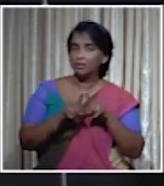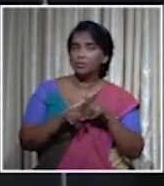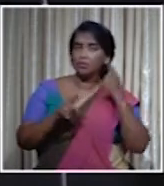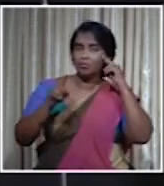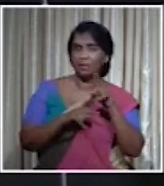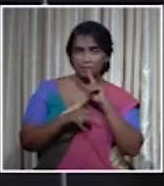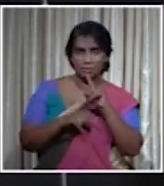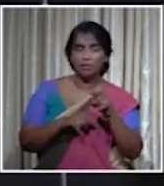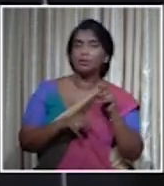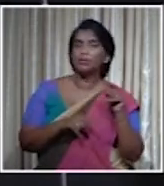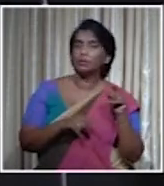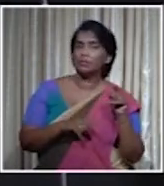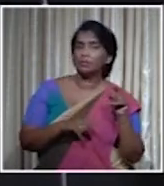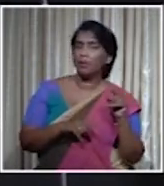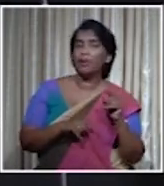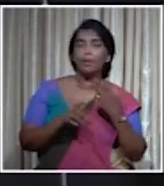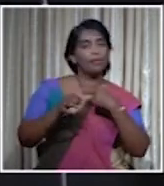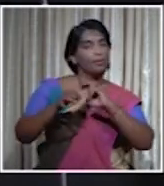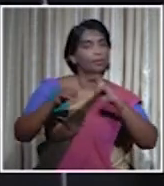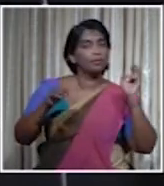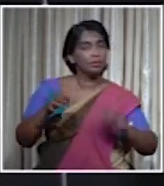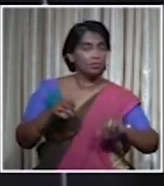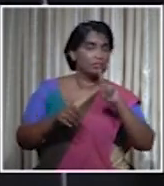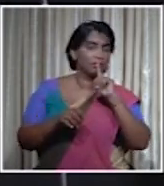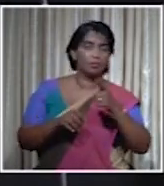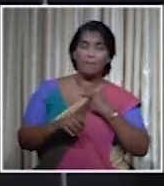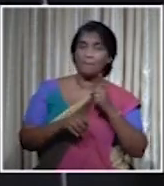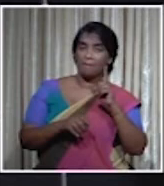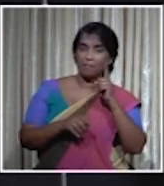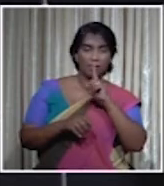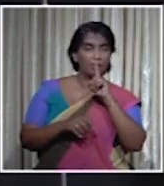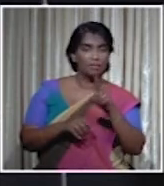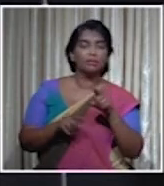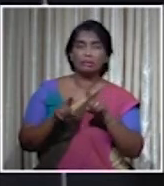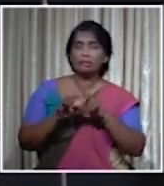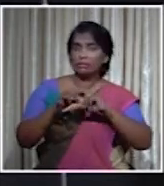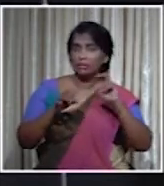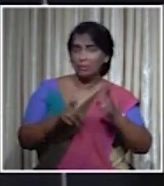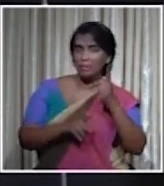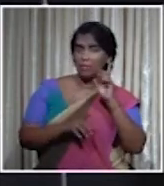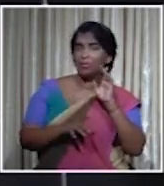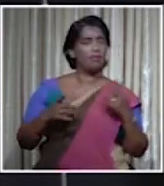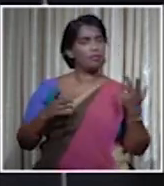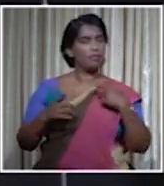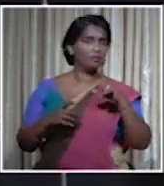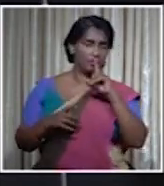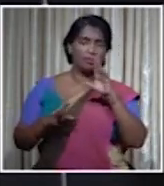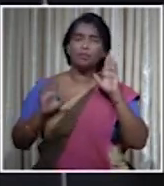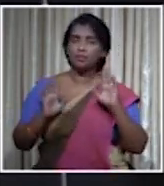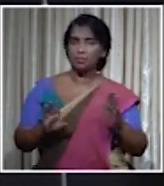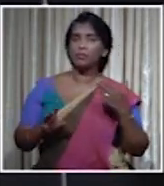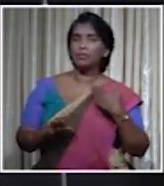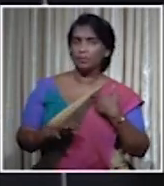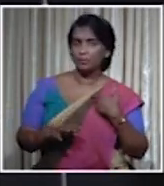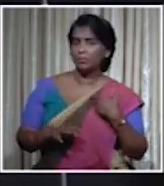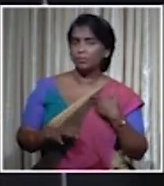threatened to resign and didn't resign. And I would rather say, I would not be so uncharitable to the Honourable Minister. He would rather stay